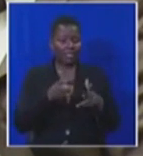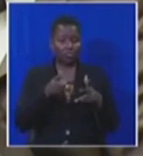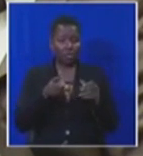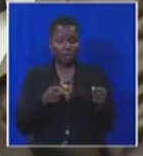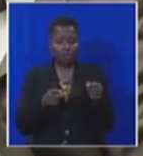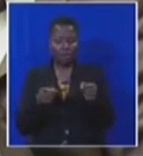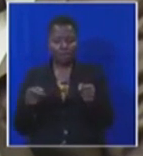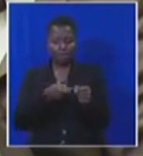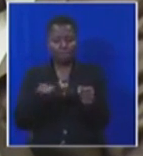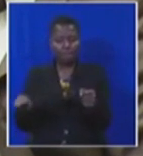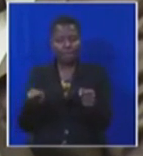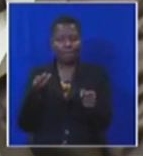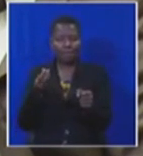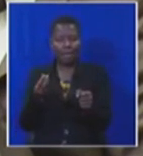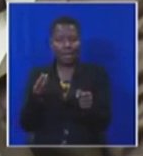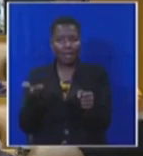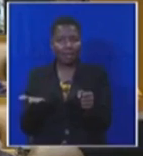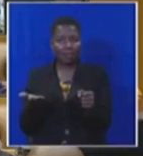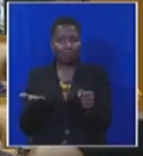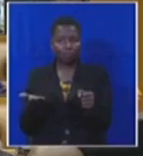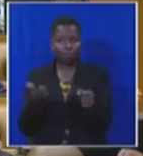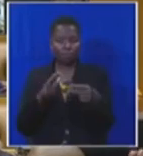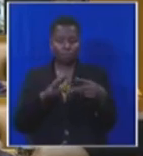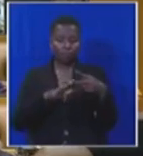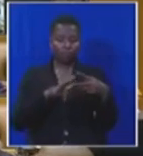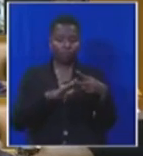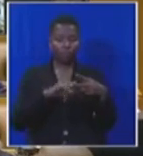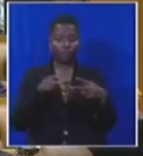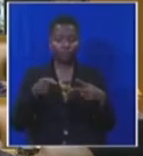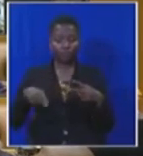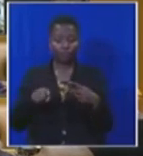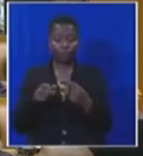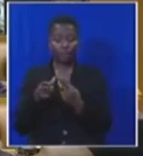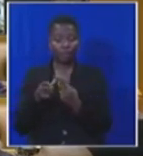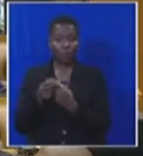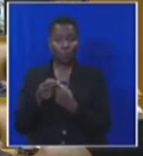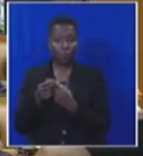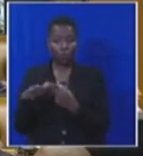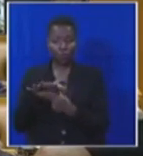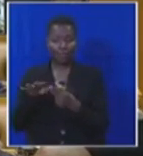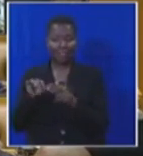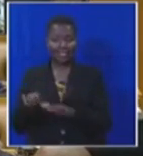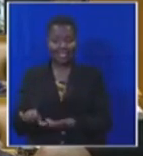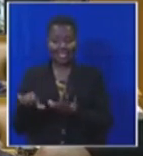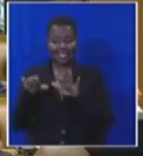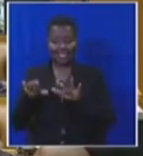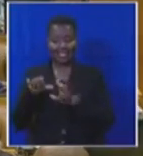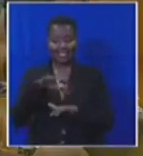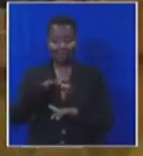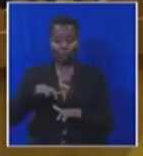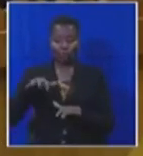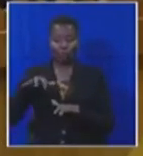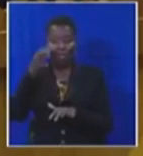cash. It will show how SADTU has captured six of the 9 provincial government